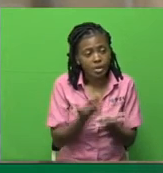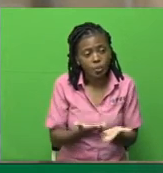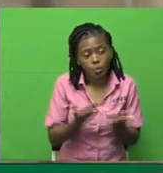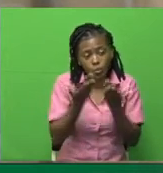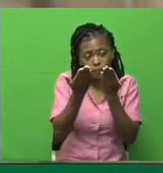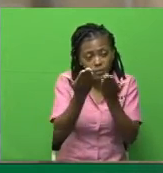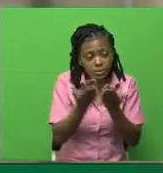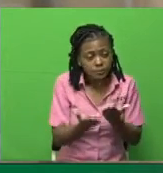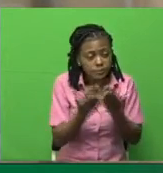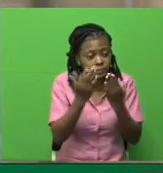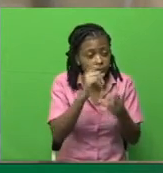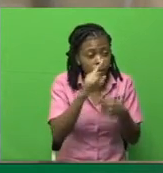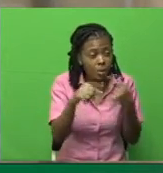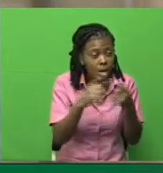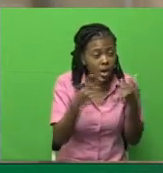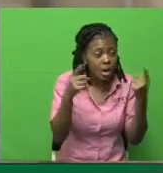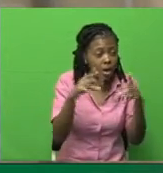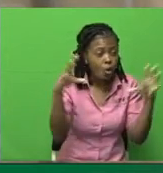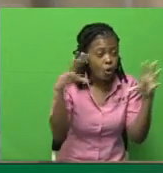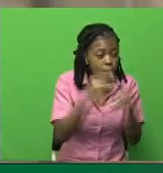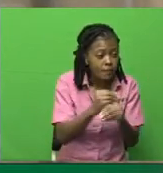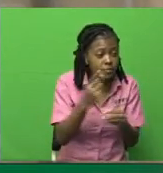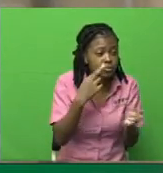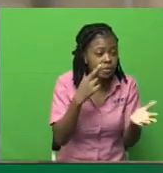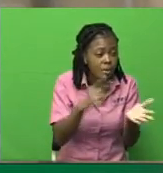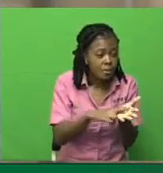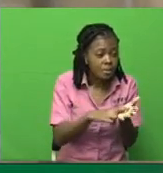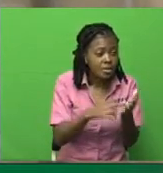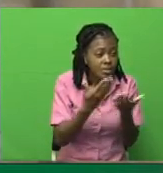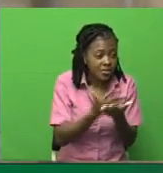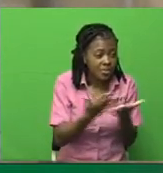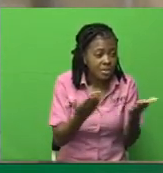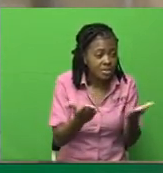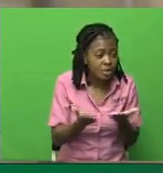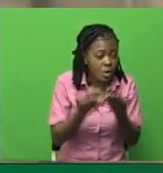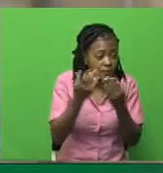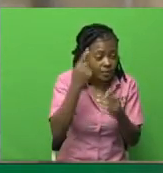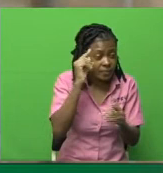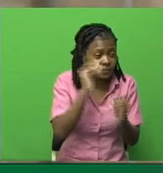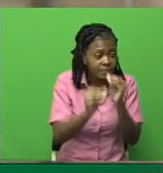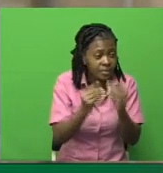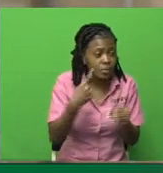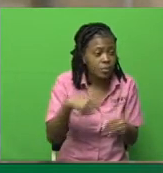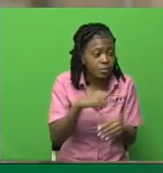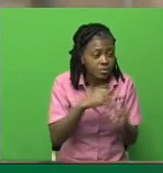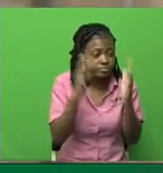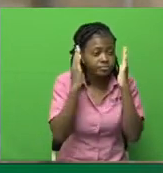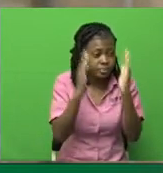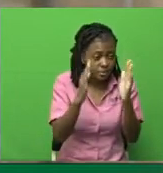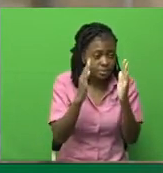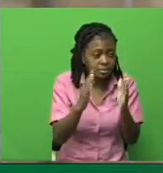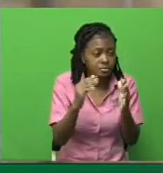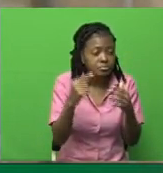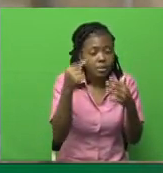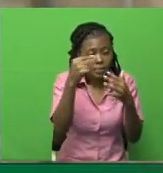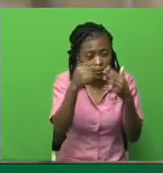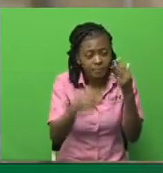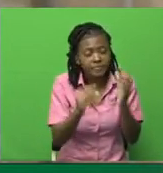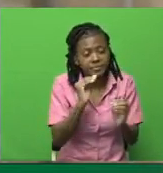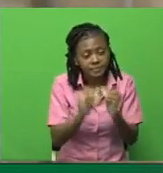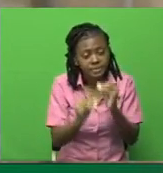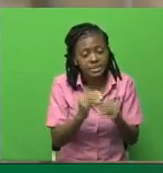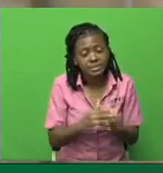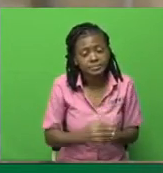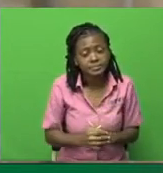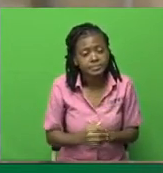island-wide blackout report in fiscal 2021-2022 TNT continues to